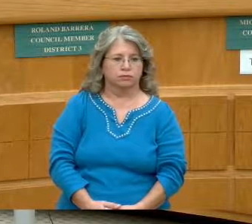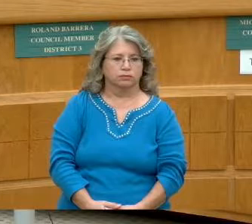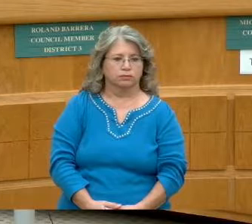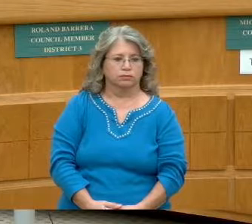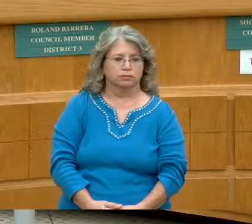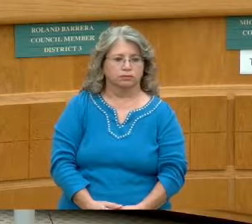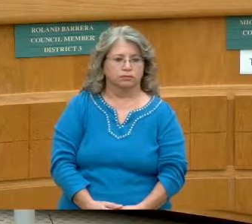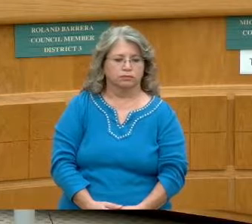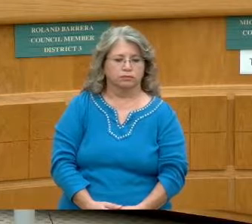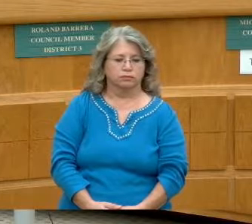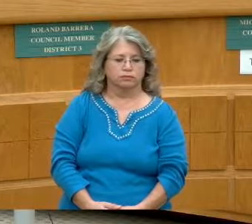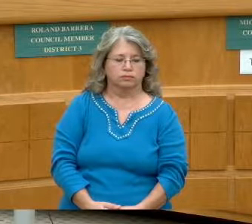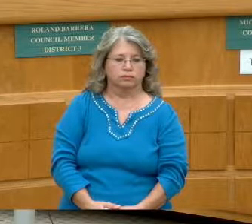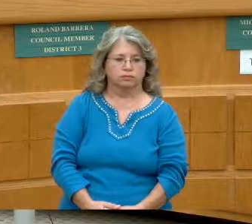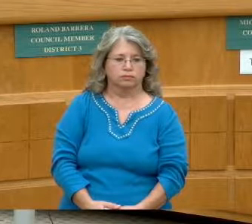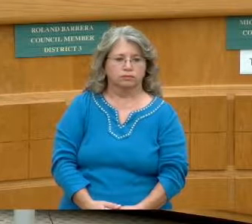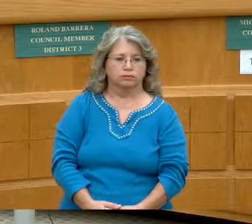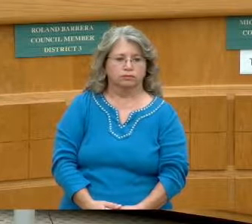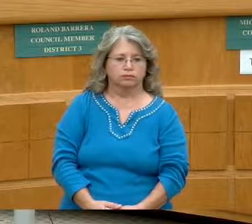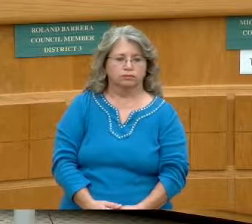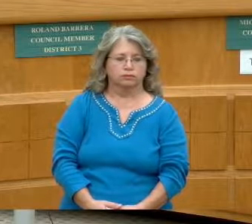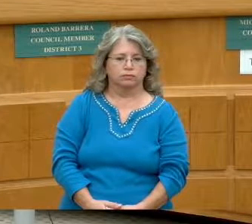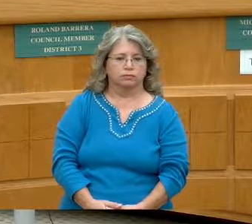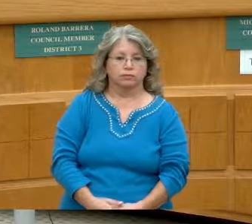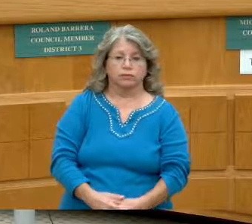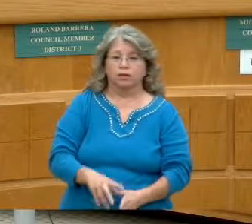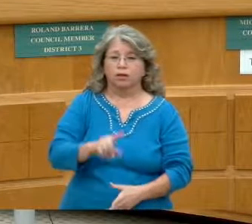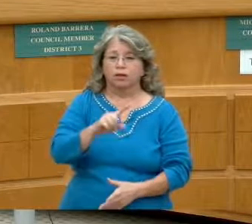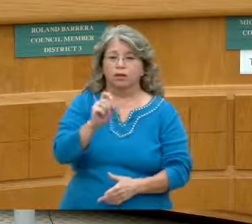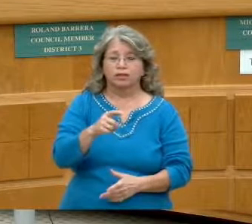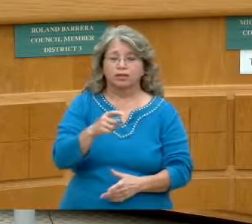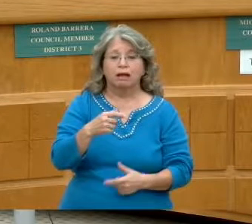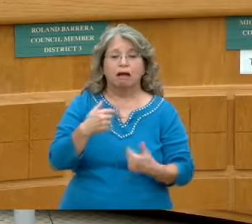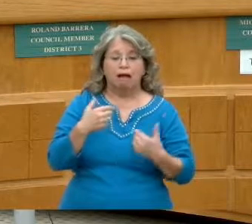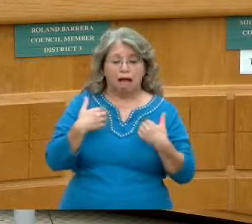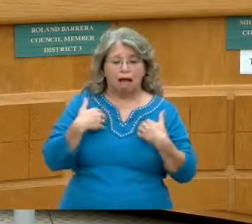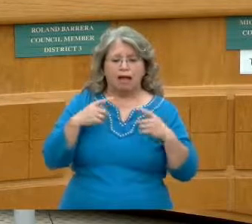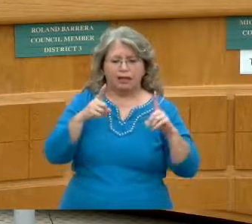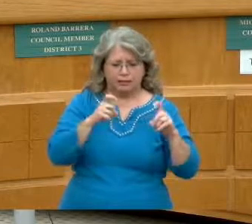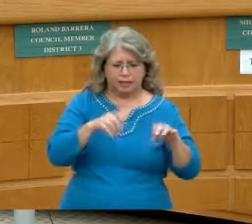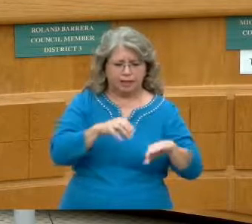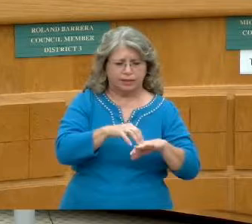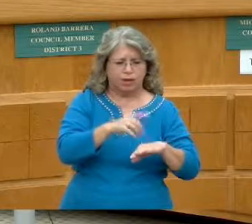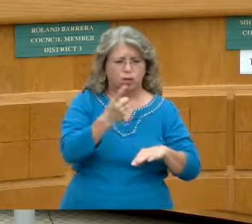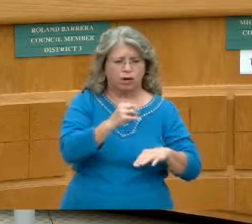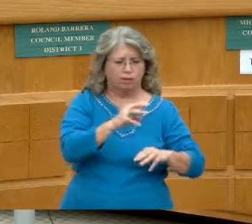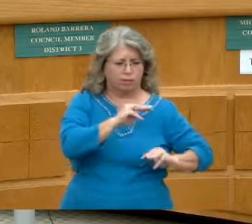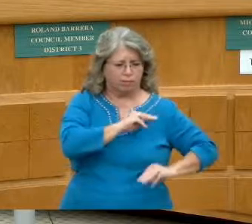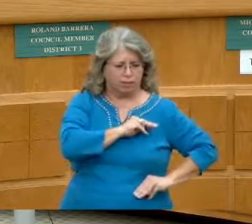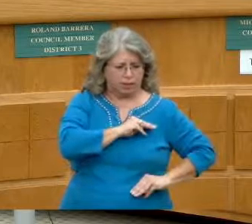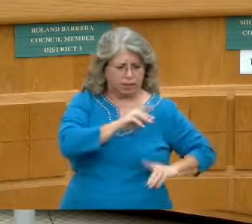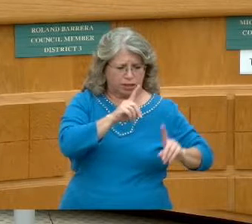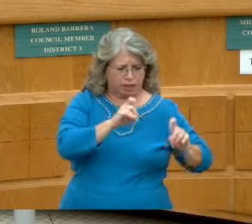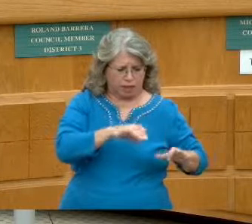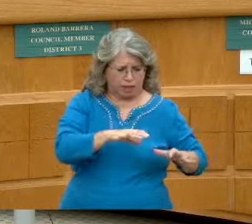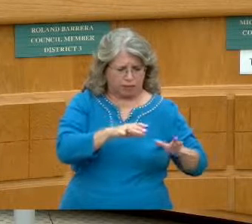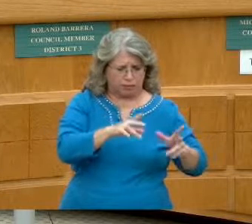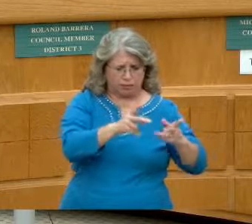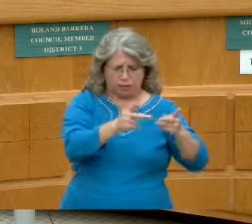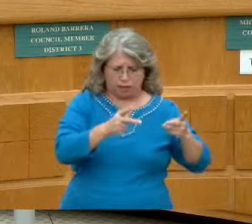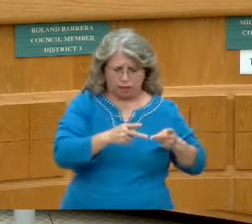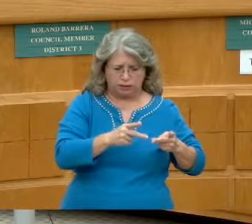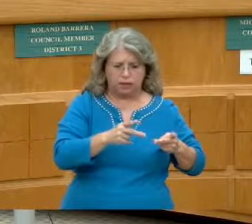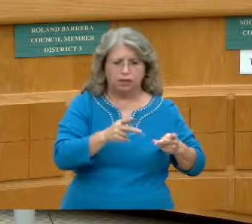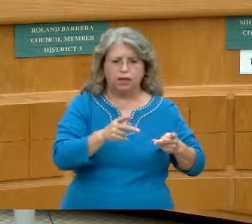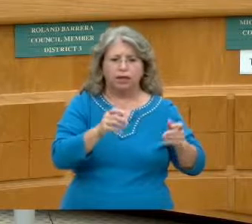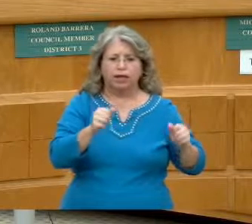y practique el distanciamiento social. The question is, I got tested at one of the military testing team sites. Can I get my results